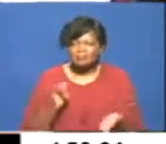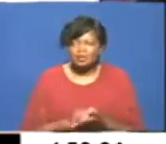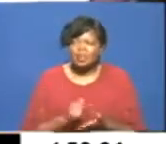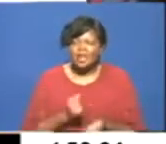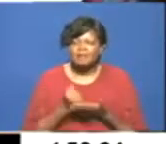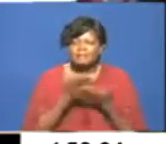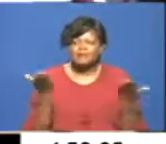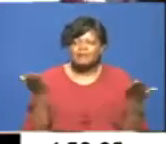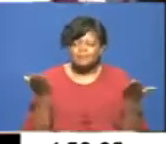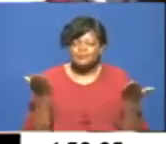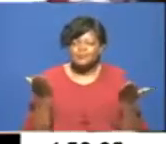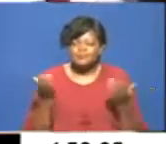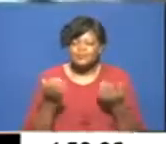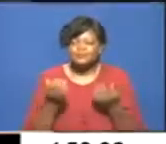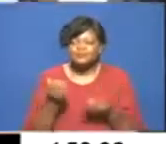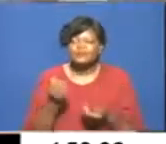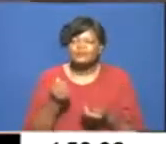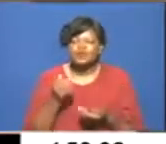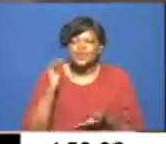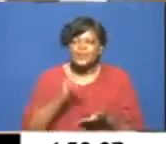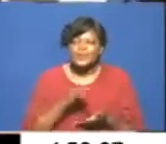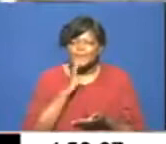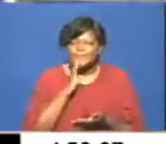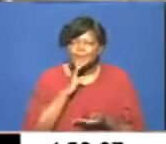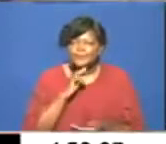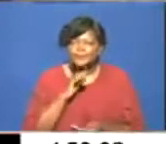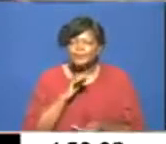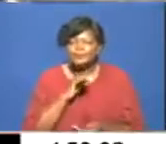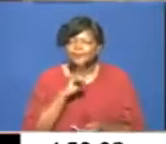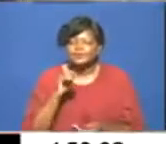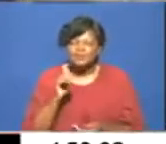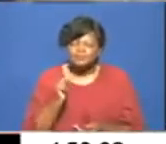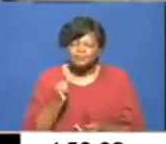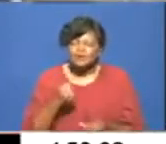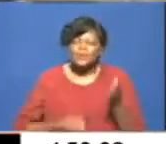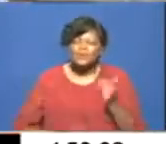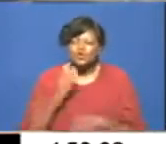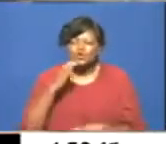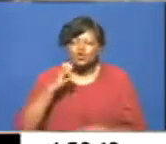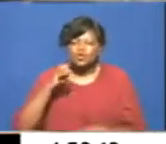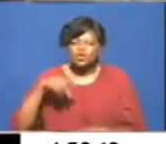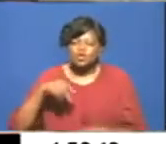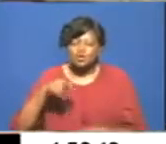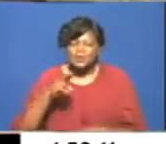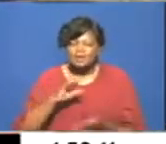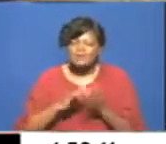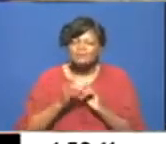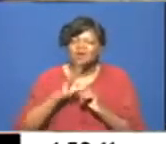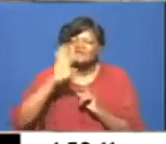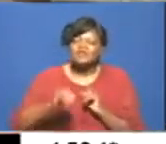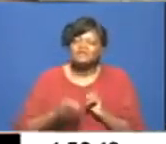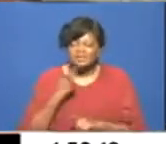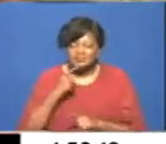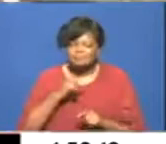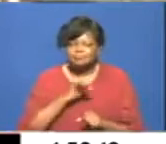comprehensive debt overhaul. Zambia is one of the world's largest copper producers, and it became Africa's first pandemic-era